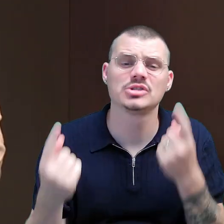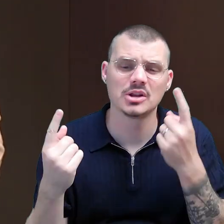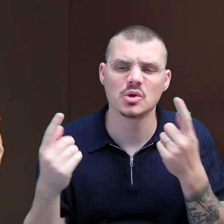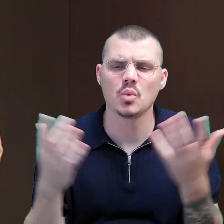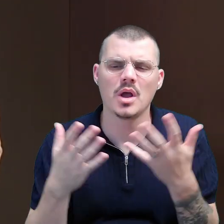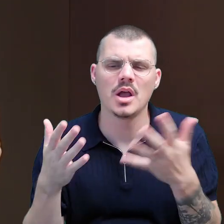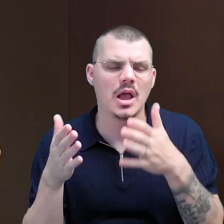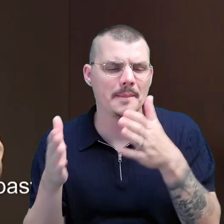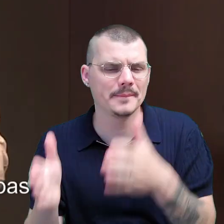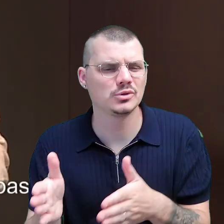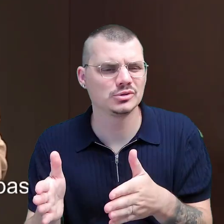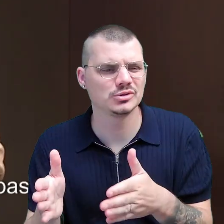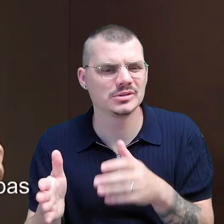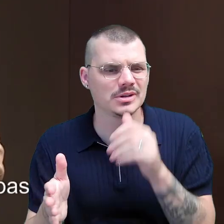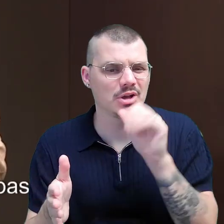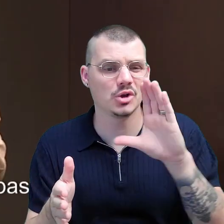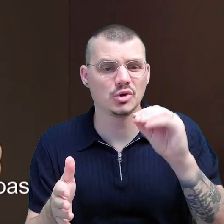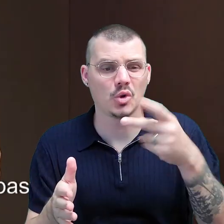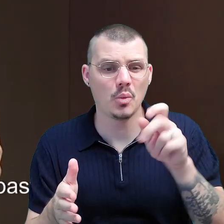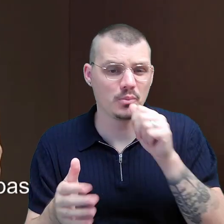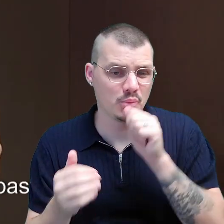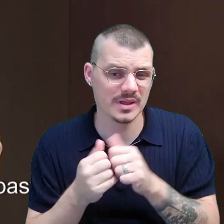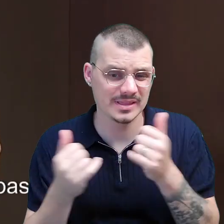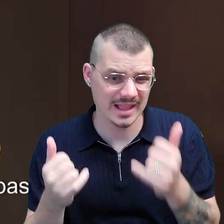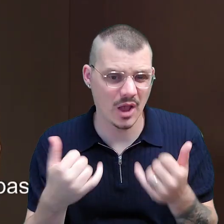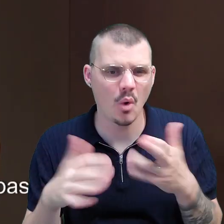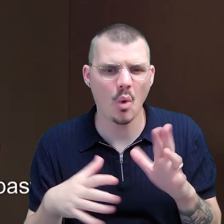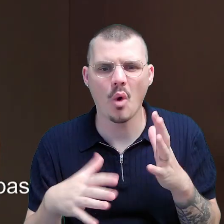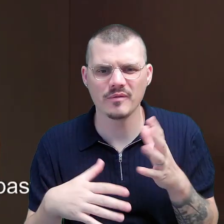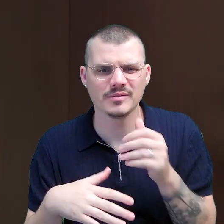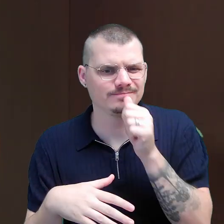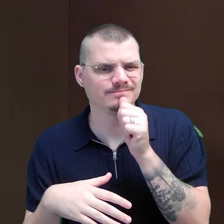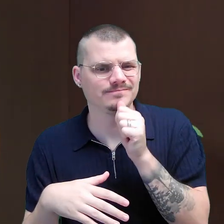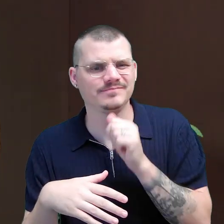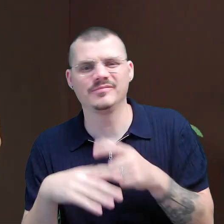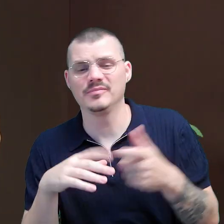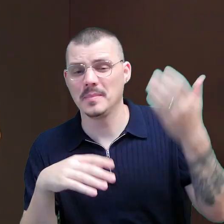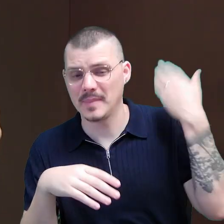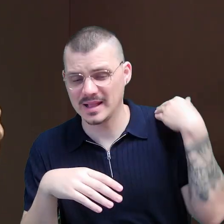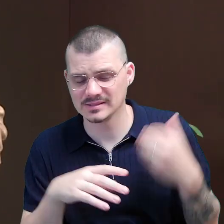what a person copes with now or has coped with in the past.